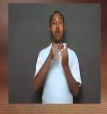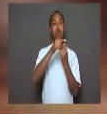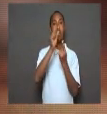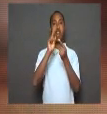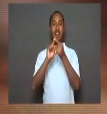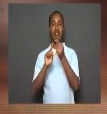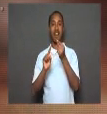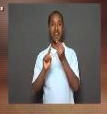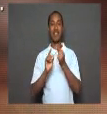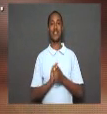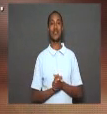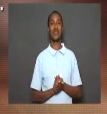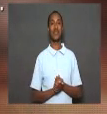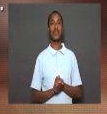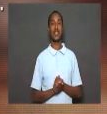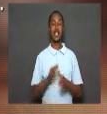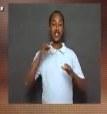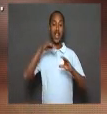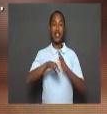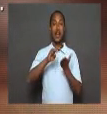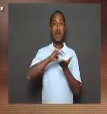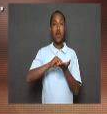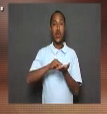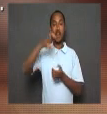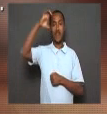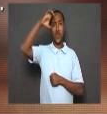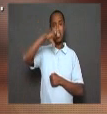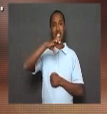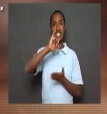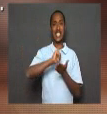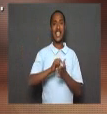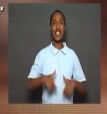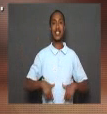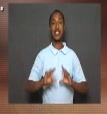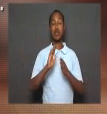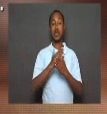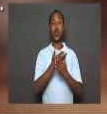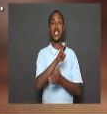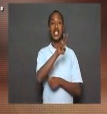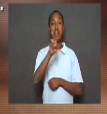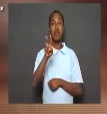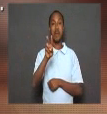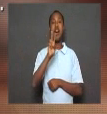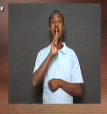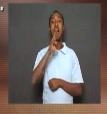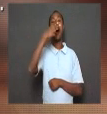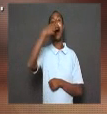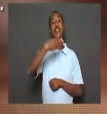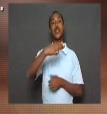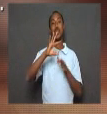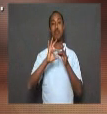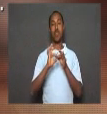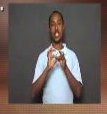polar. The intermolecular forces that exist between them are